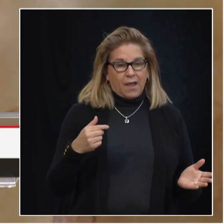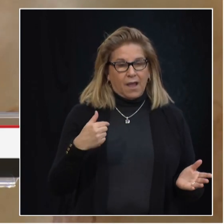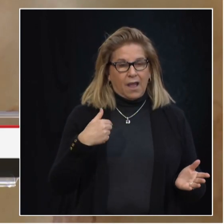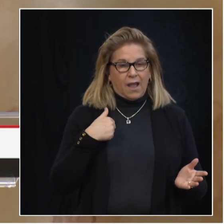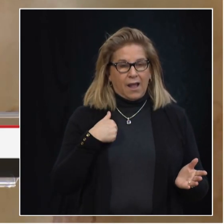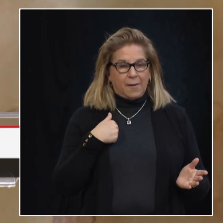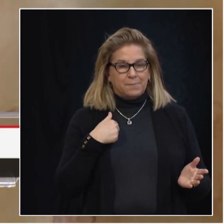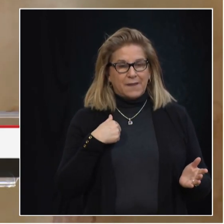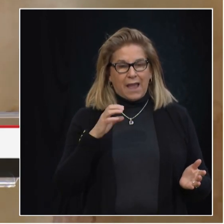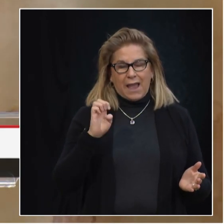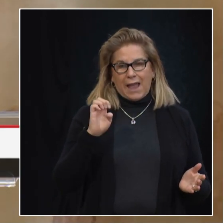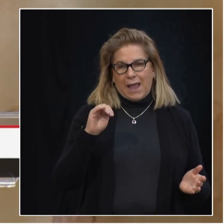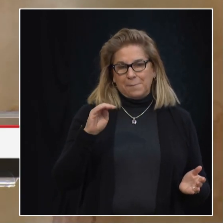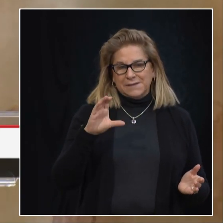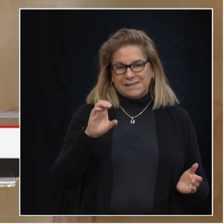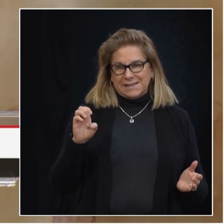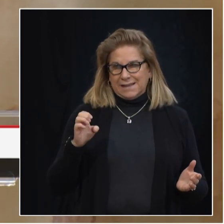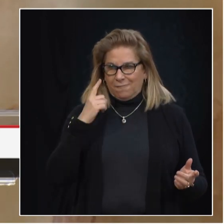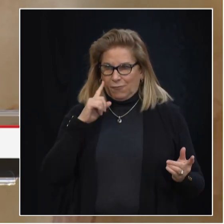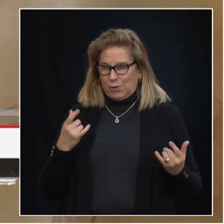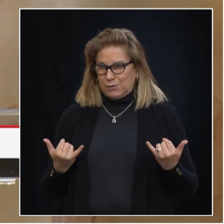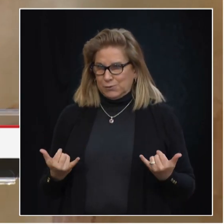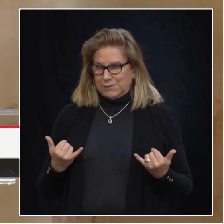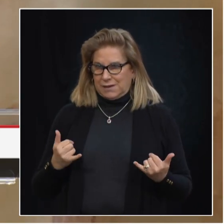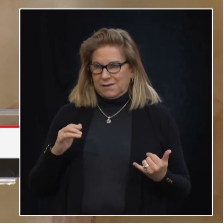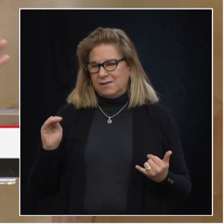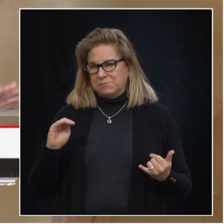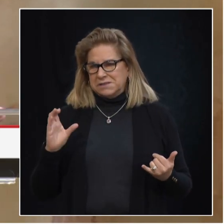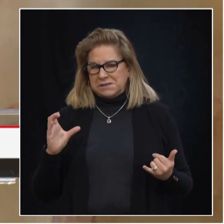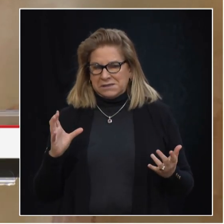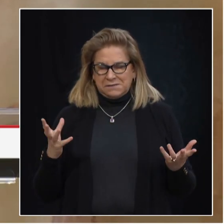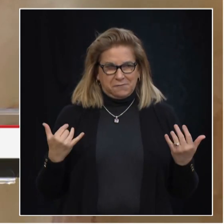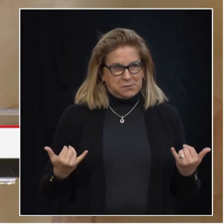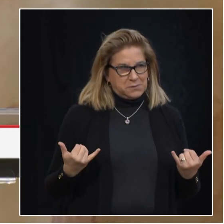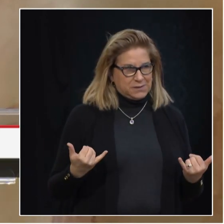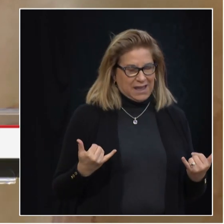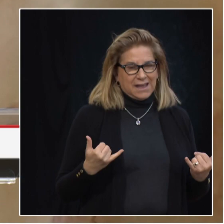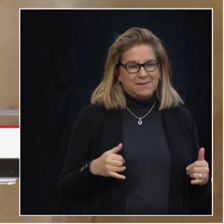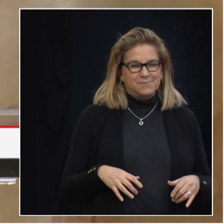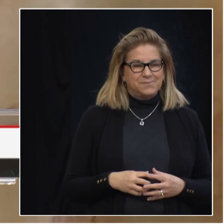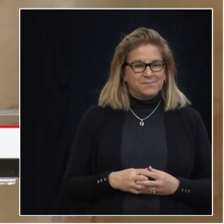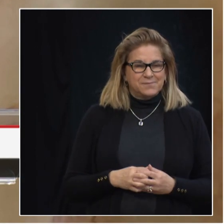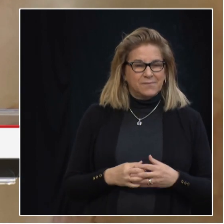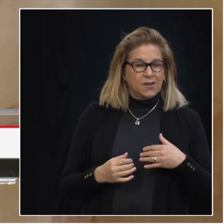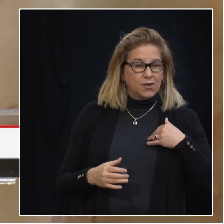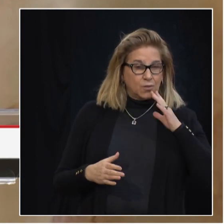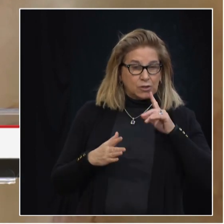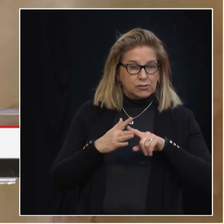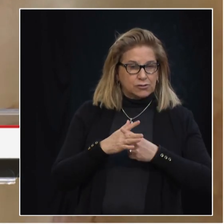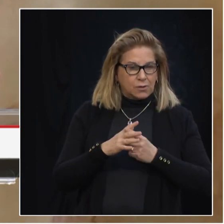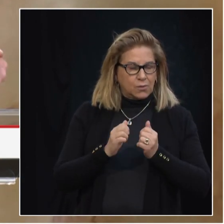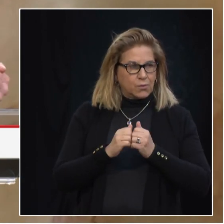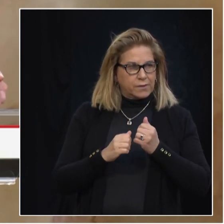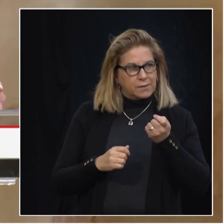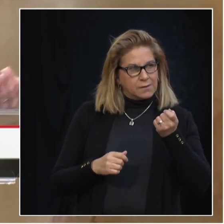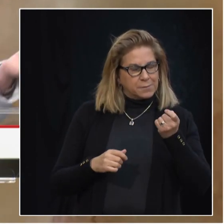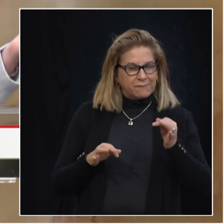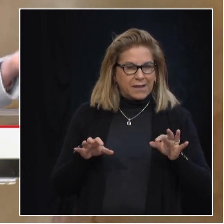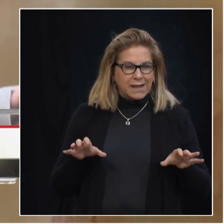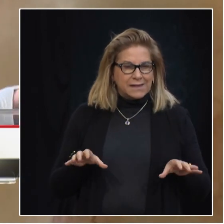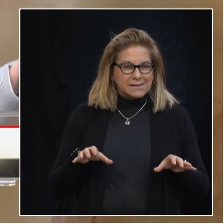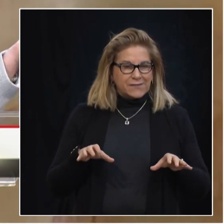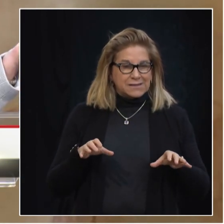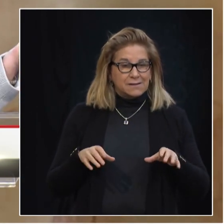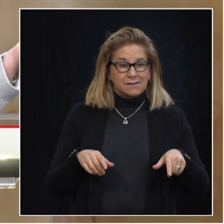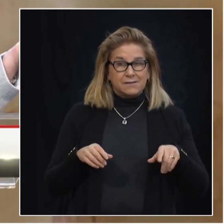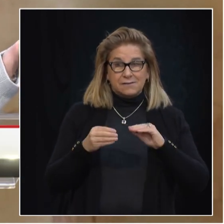Felchicchio. So I want to start with a little exercise, all right? This is number 9, 9th March Madness.